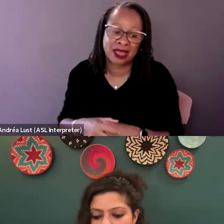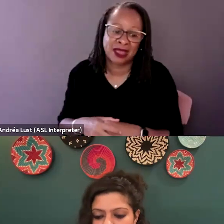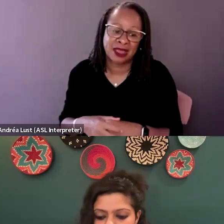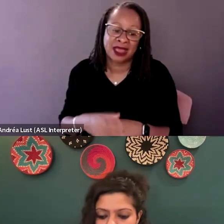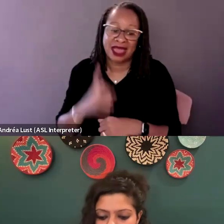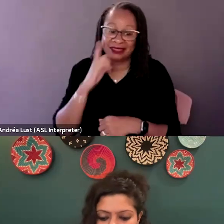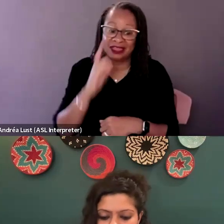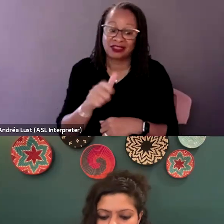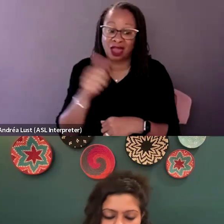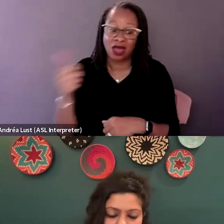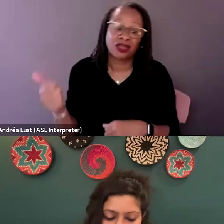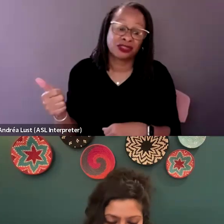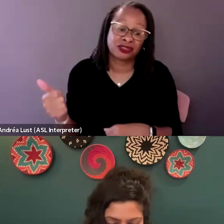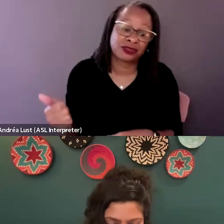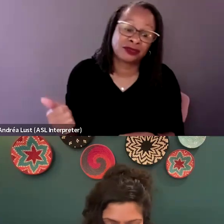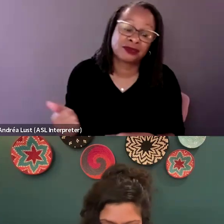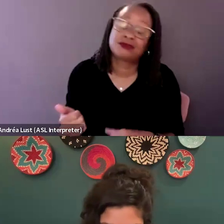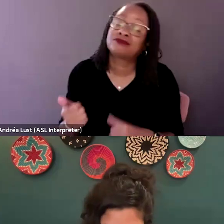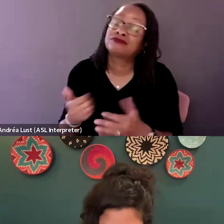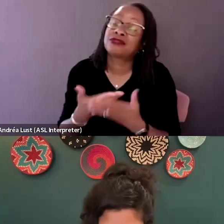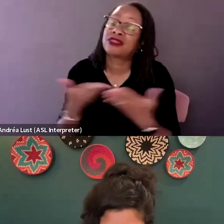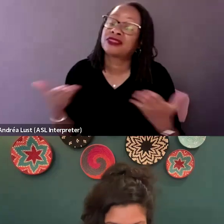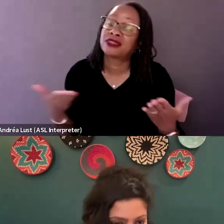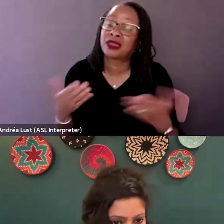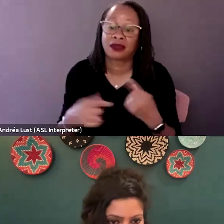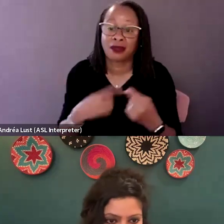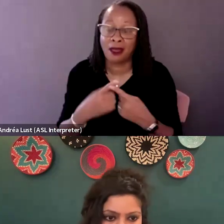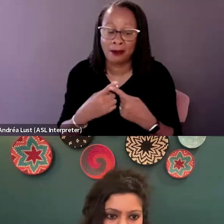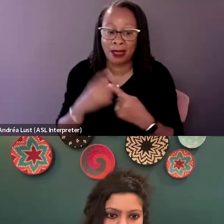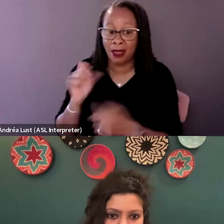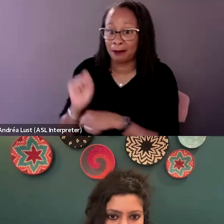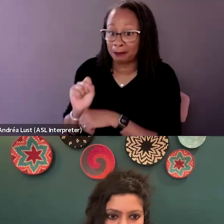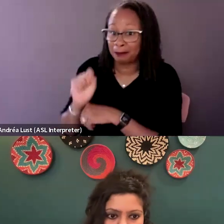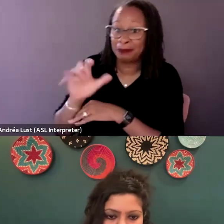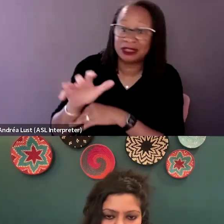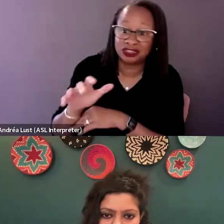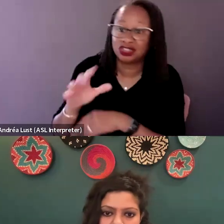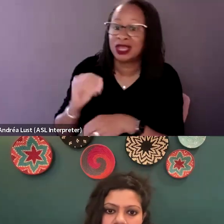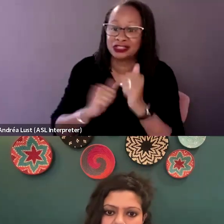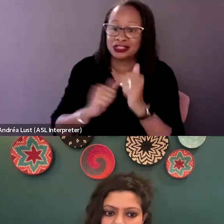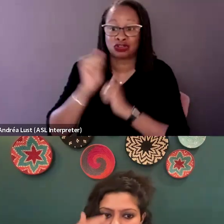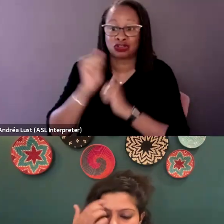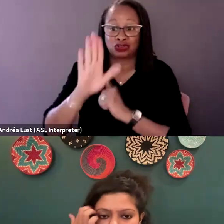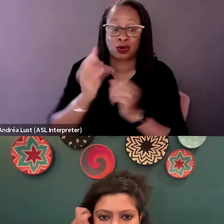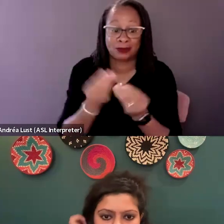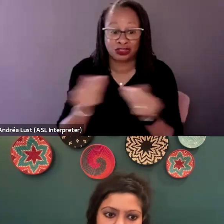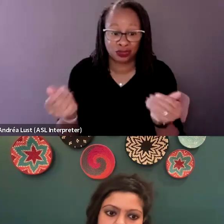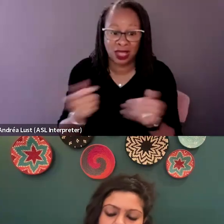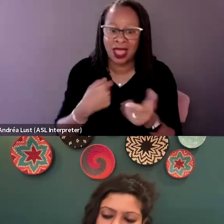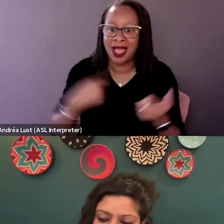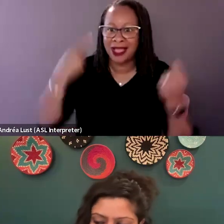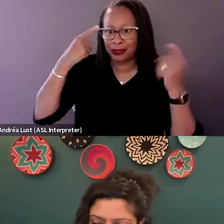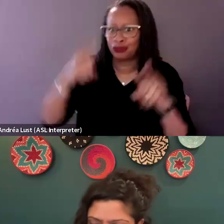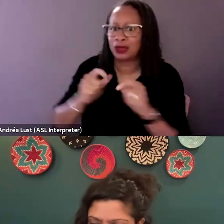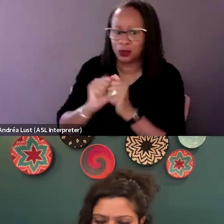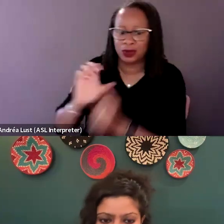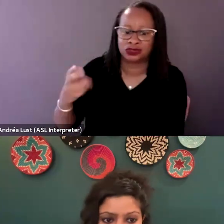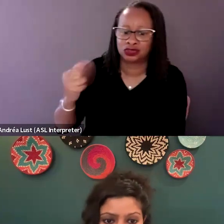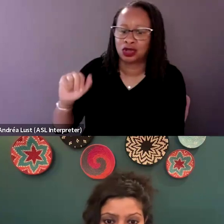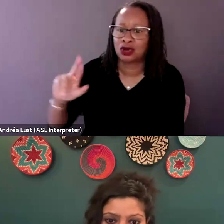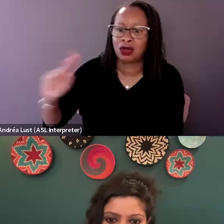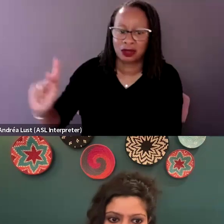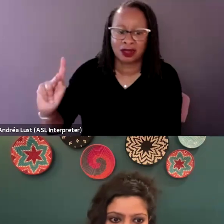in terms of form, especially within the ages of what I think we're trying to vaguely describe as creative documentary. And